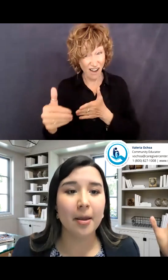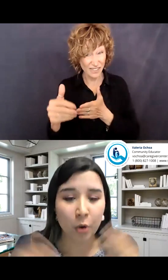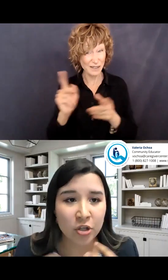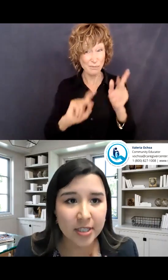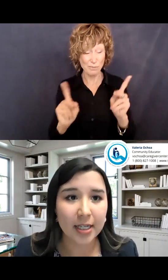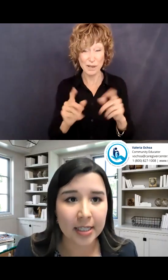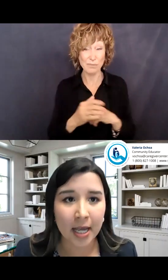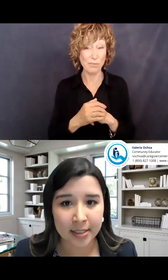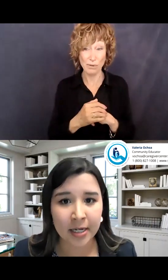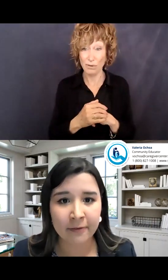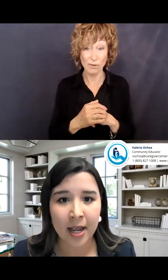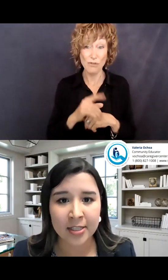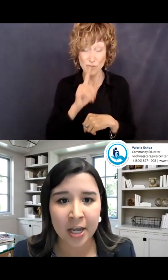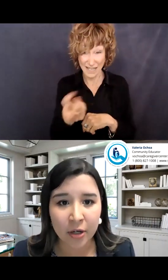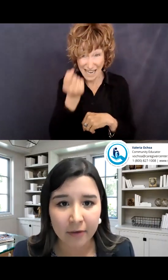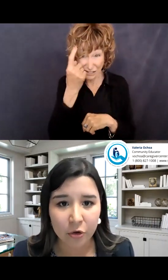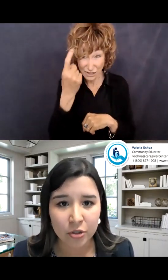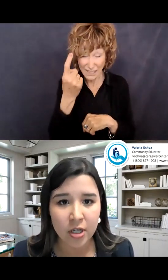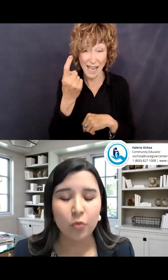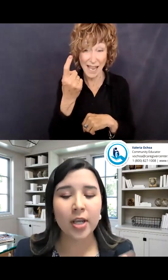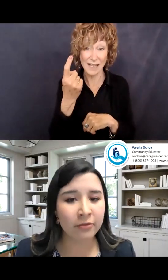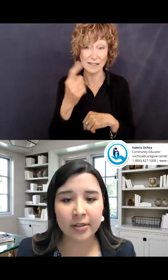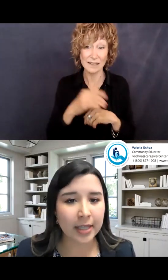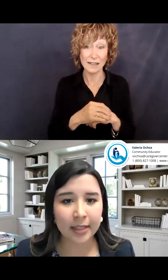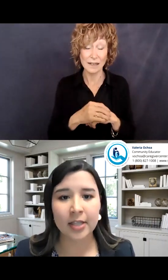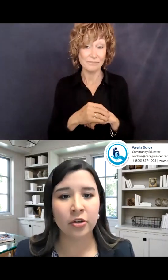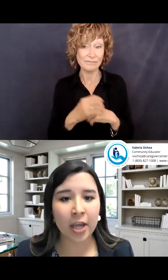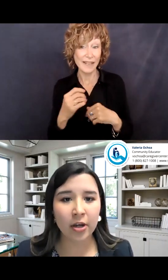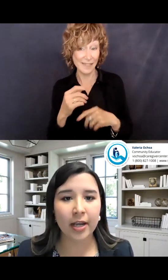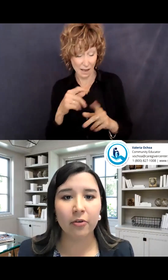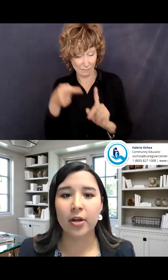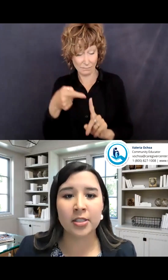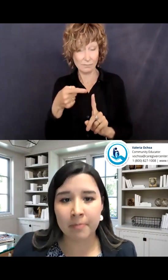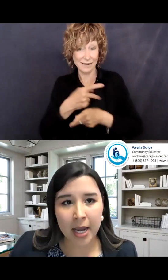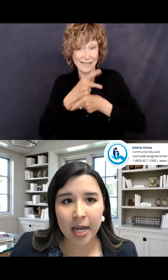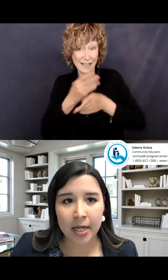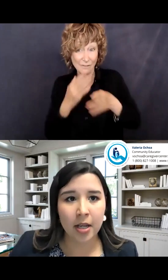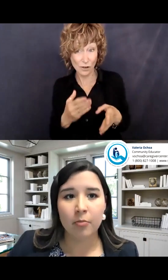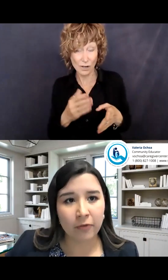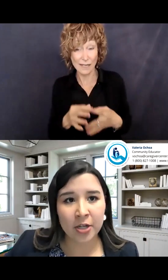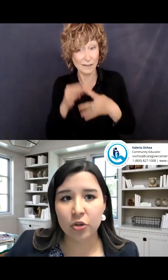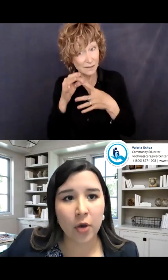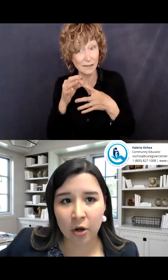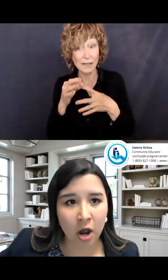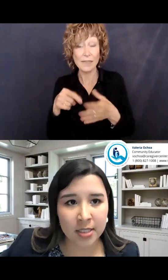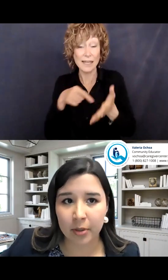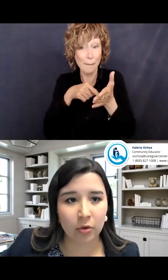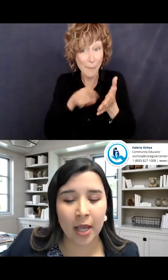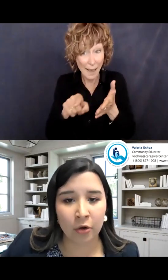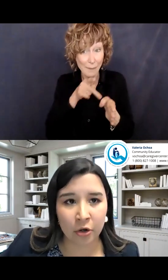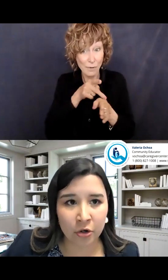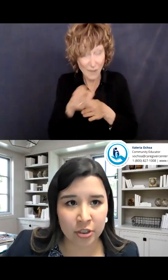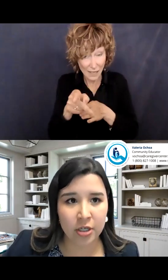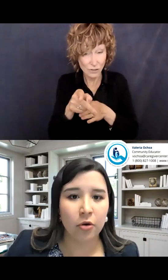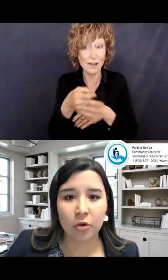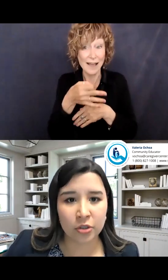that personally identify as caregivers. We often think that the caregiver is a paid professional at a hospital, like